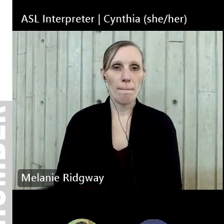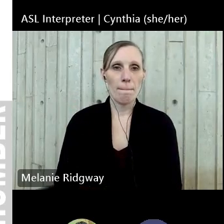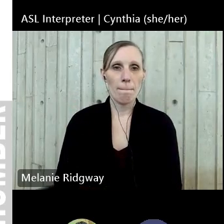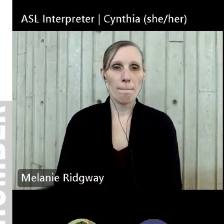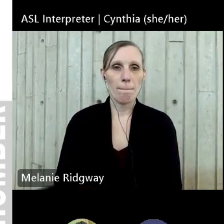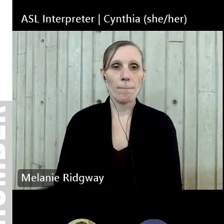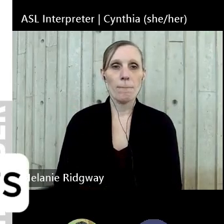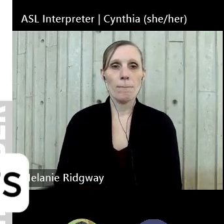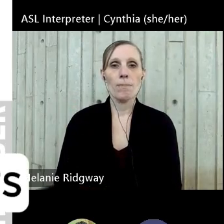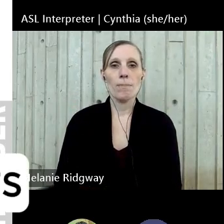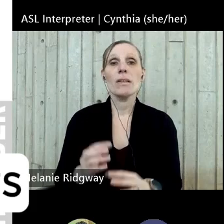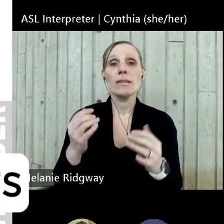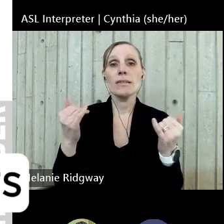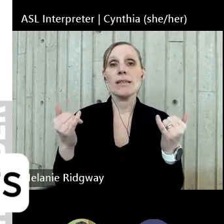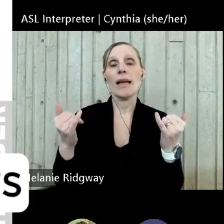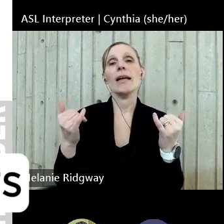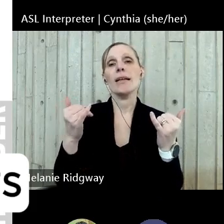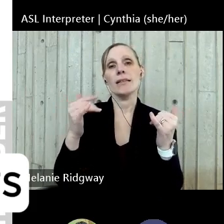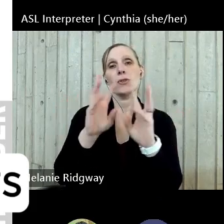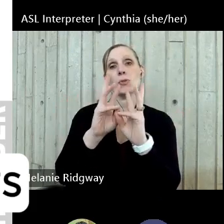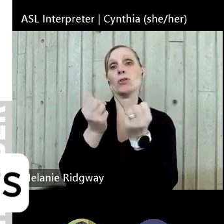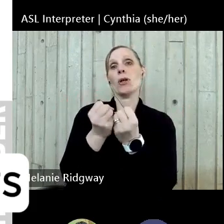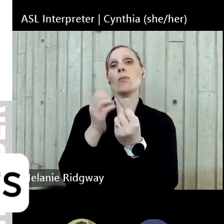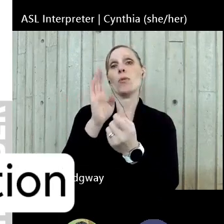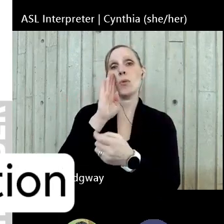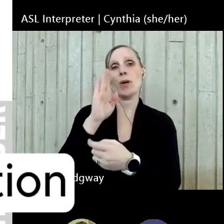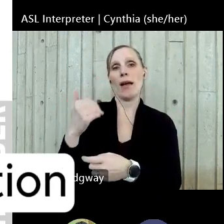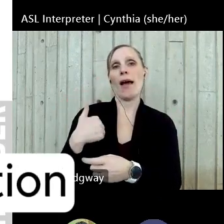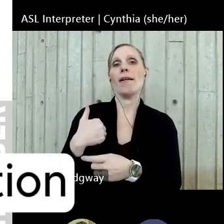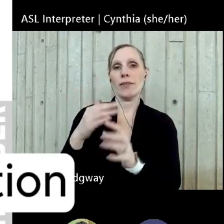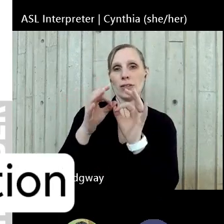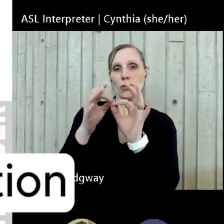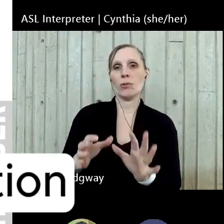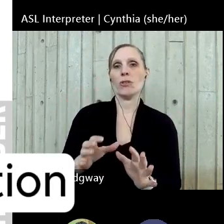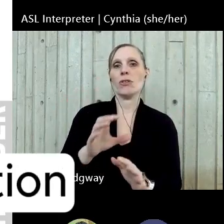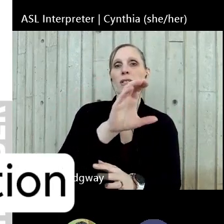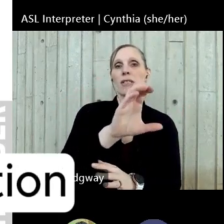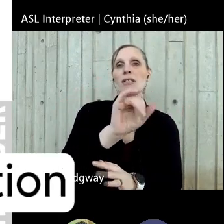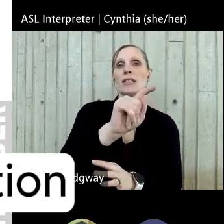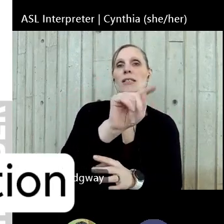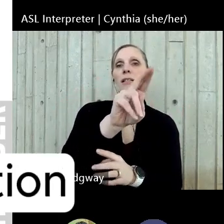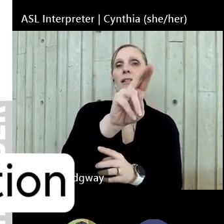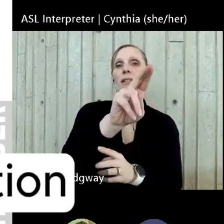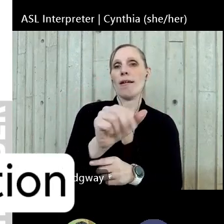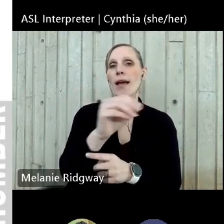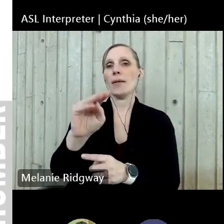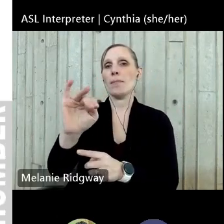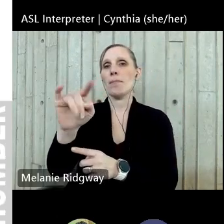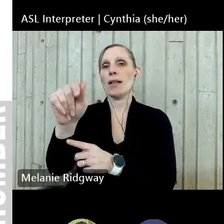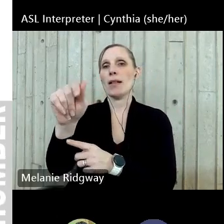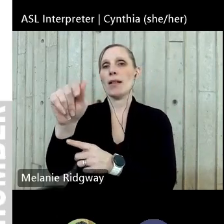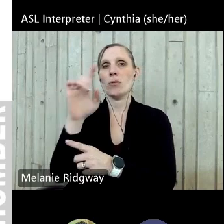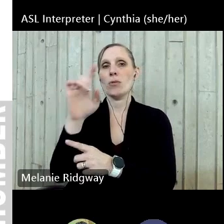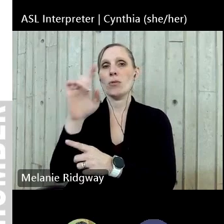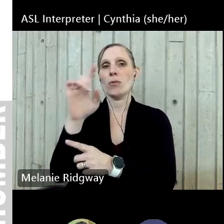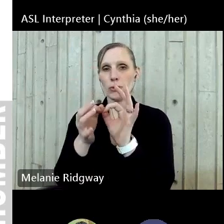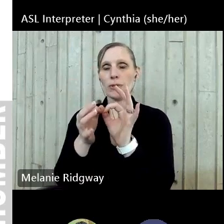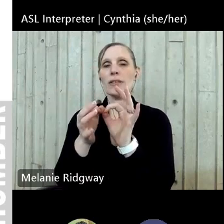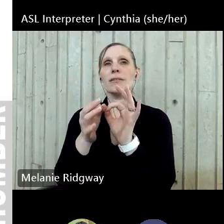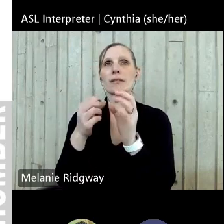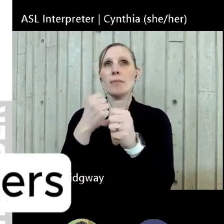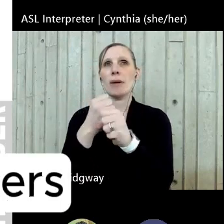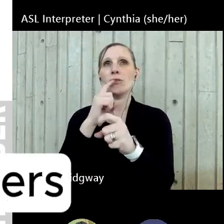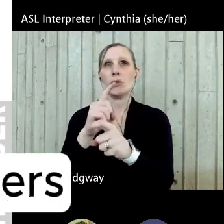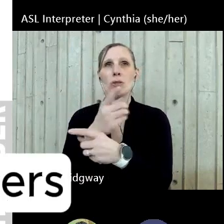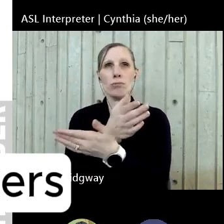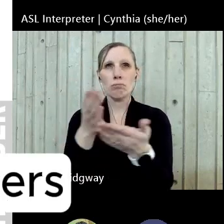Throughout today's webinar, we are pleased to have ASL interpreters Cynthia and Melanie providing interpretation. To ensure everyone can follow